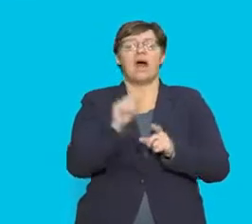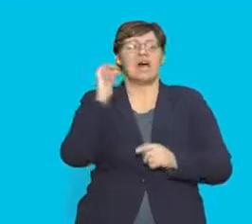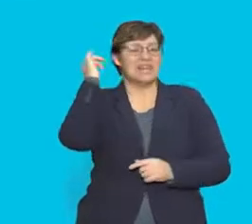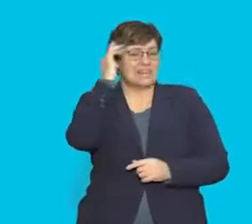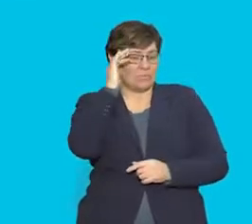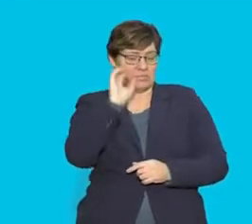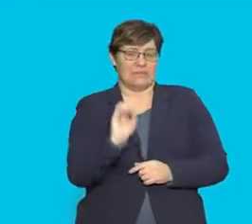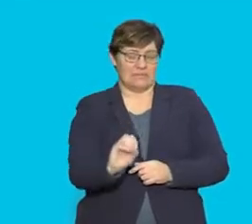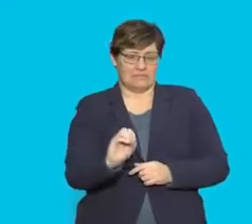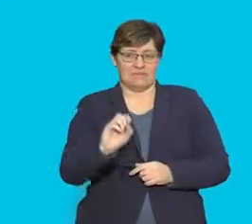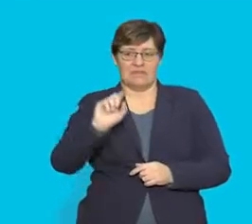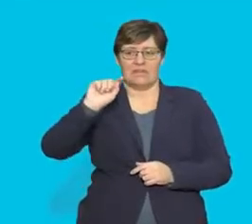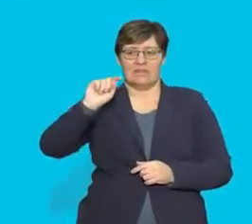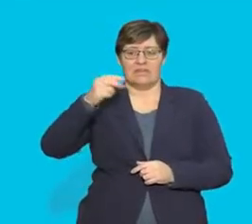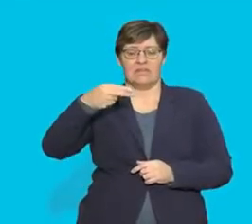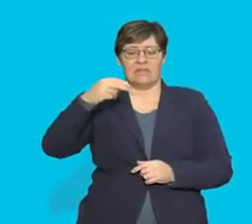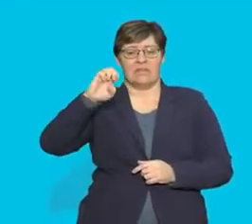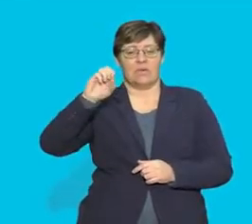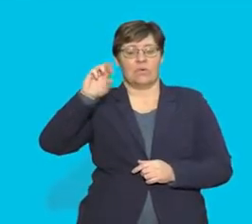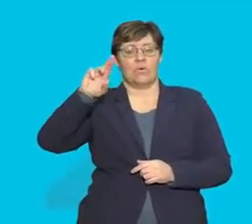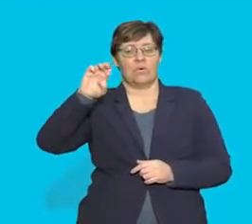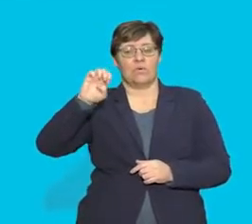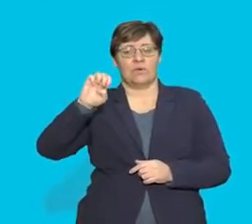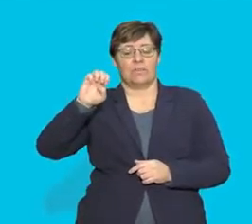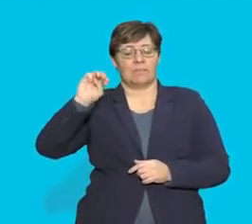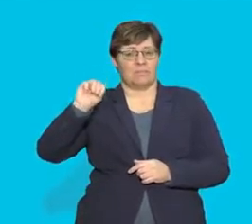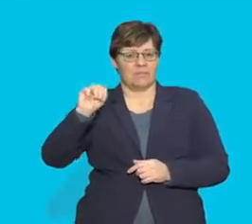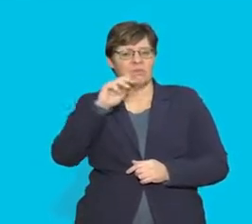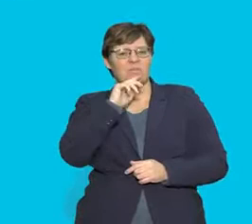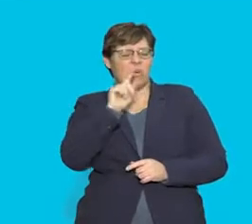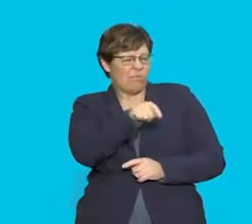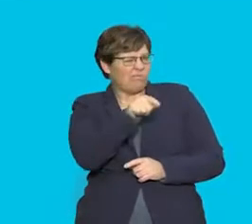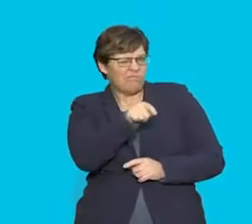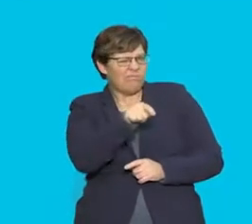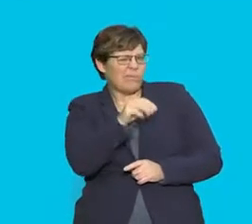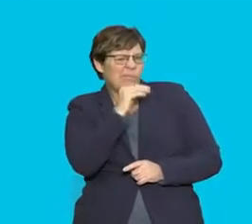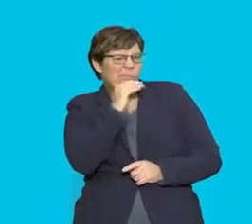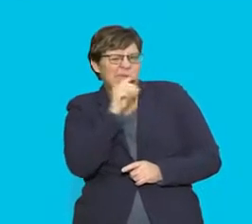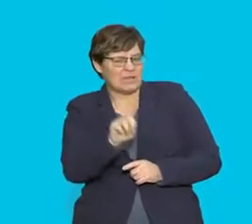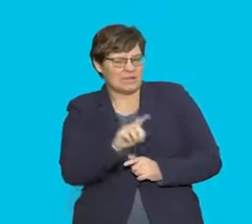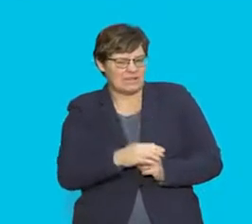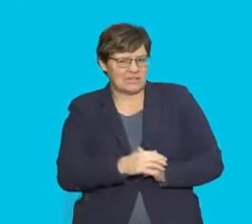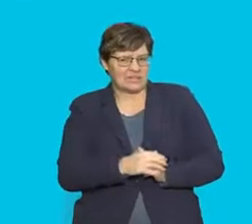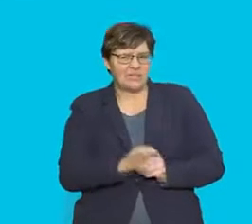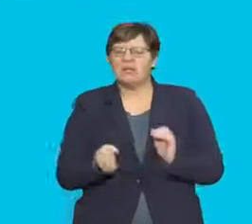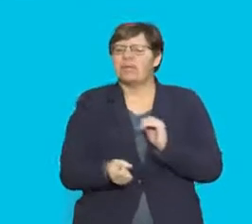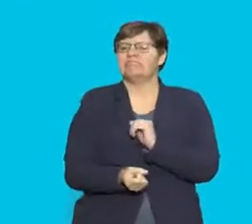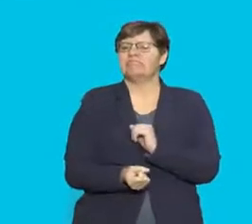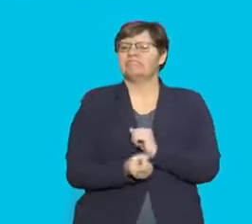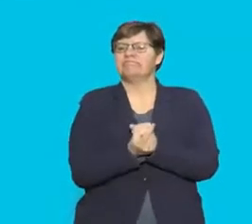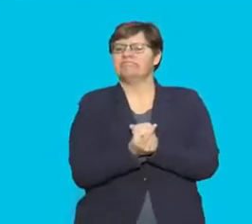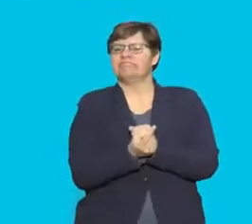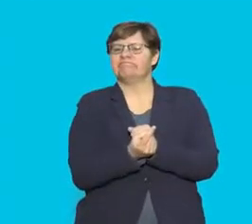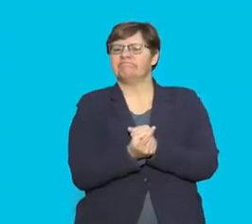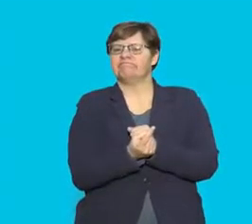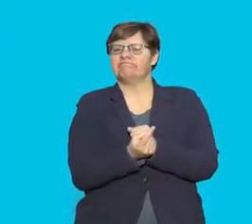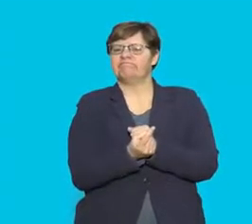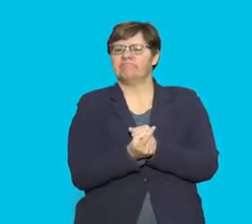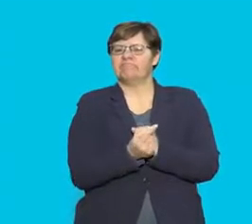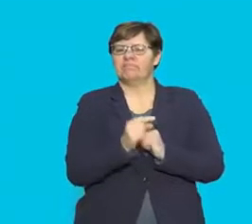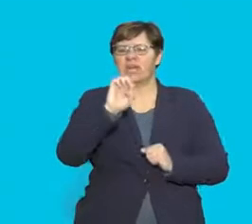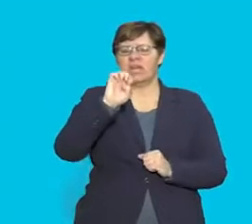later stage to try and prove what we are talking about. But before that, let's talk about the origin of this Euclidean